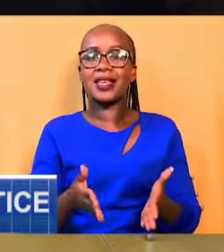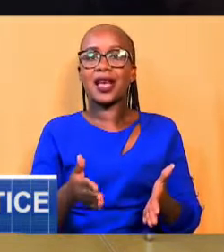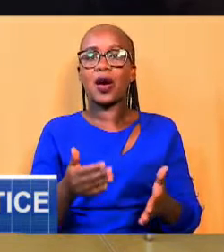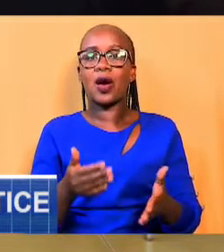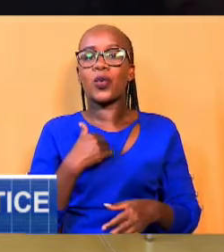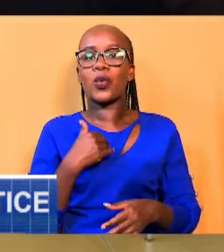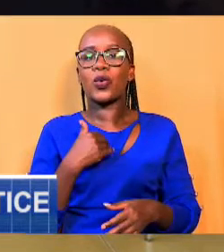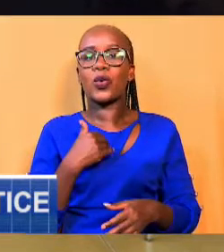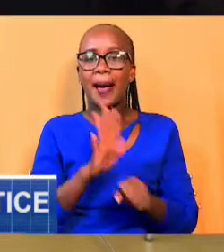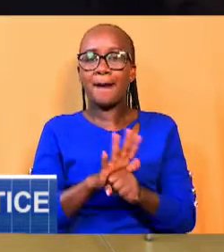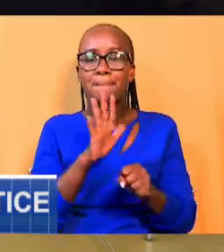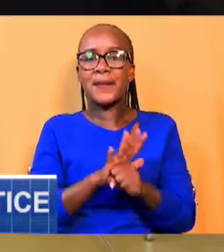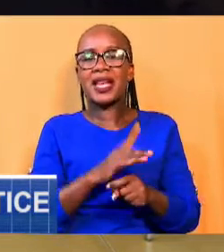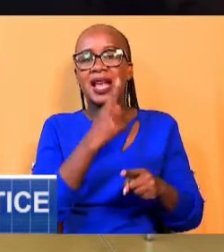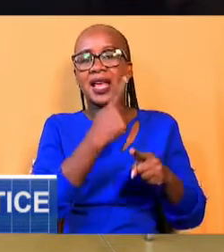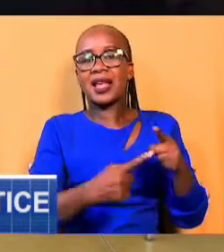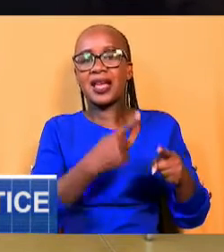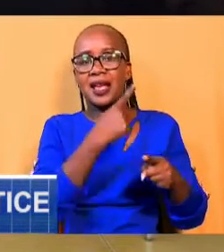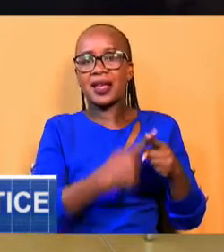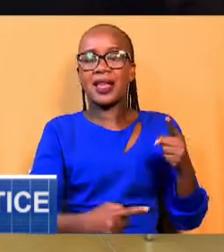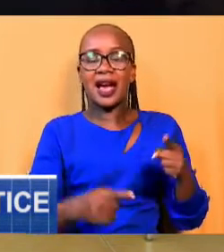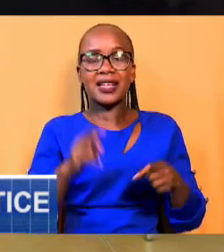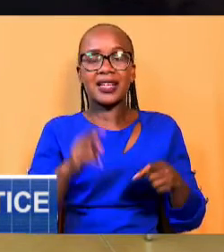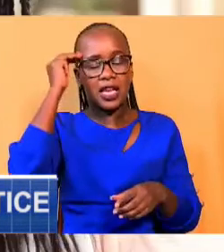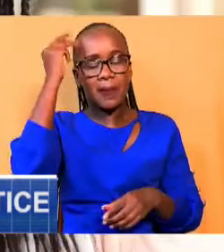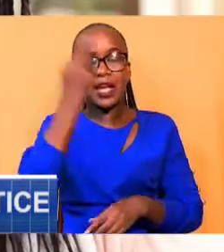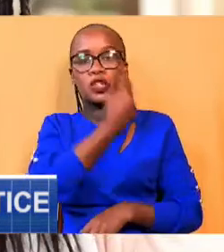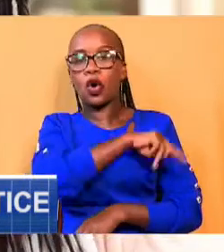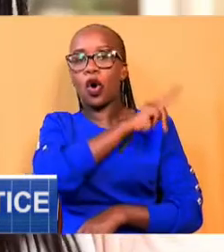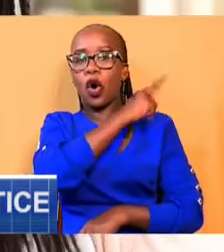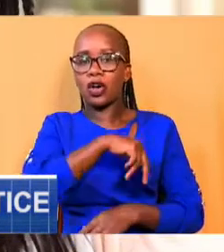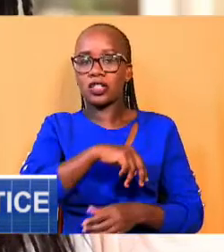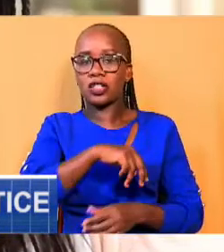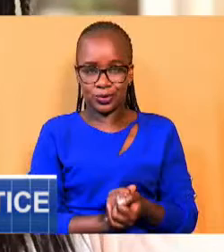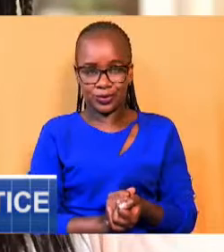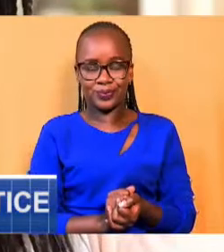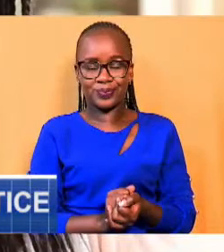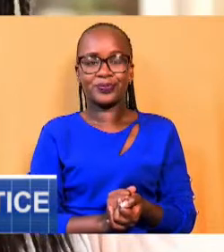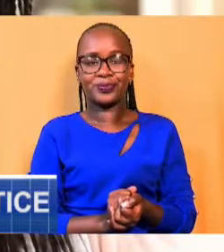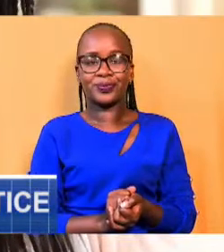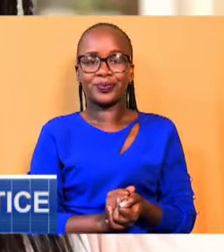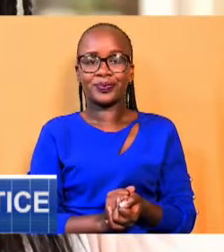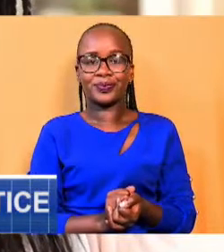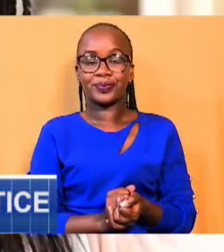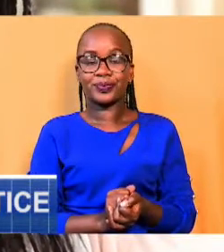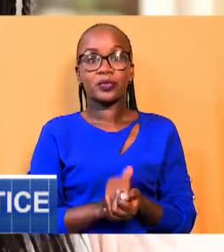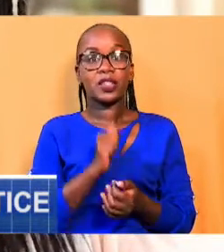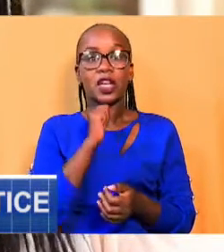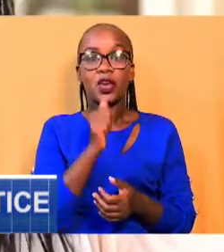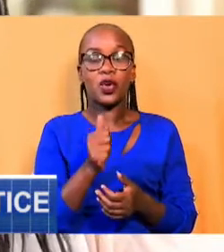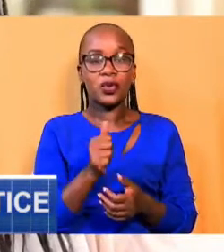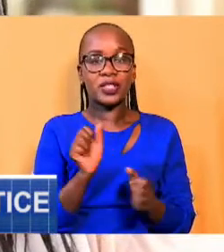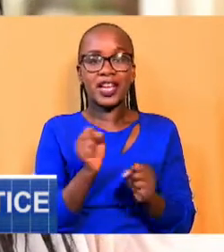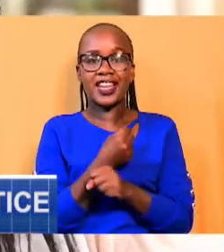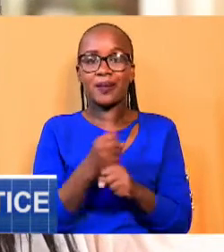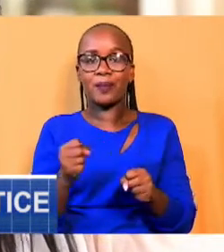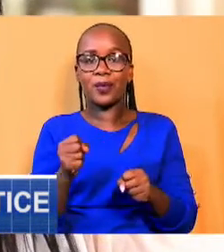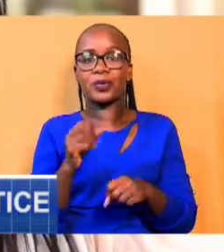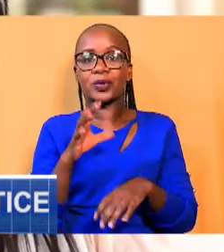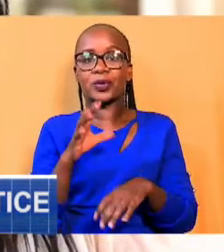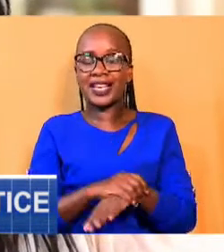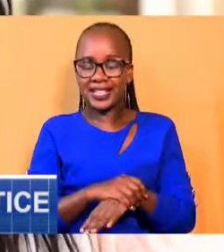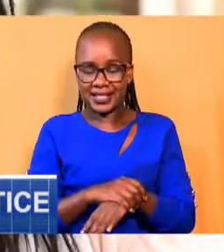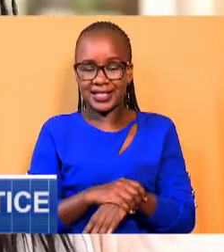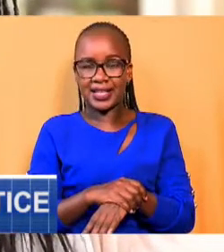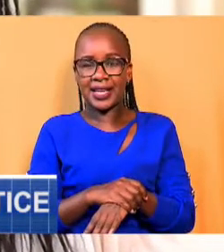is where many spend years in mental hospitals. Not fit to stand trial, it means you can't even take a